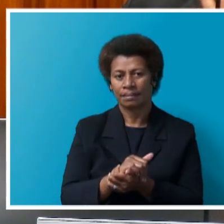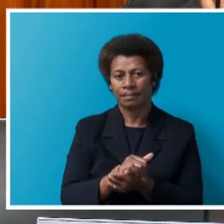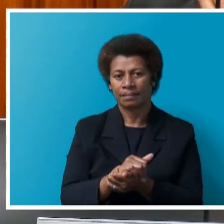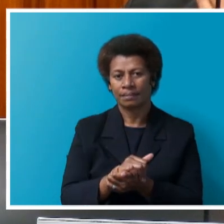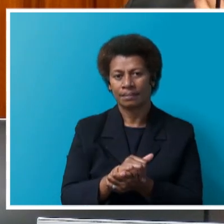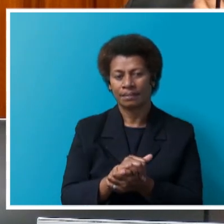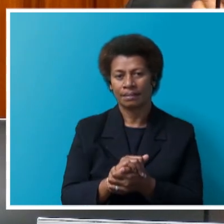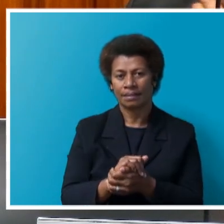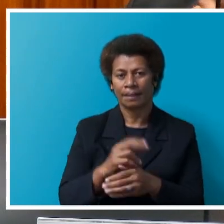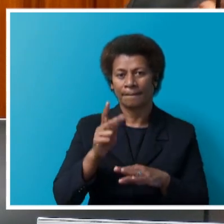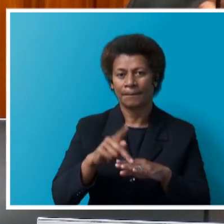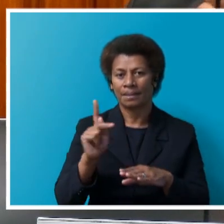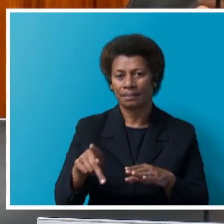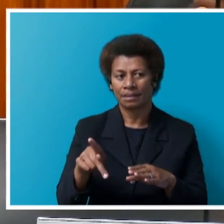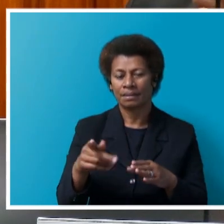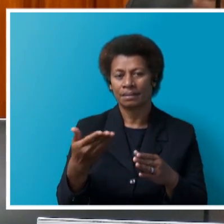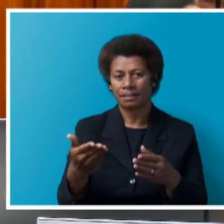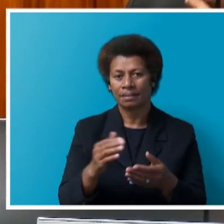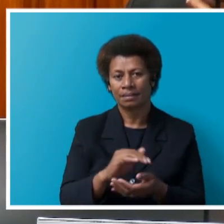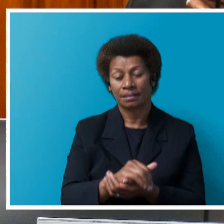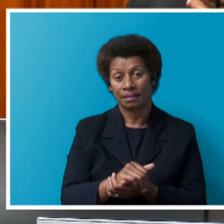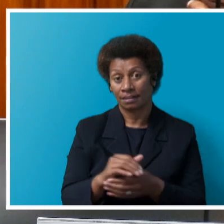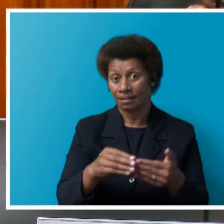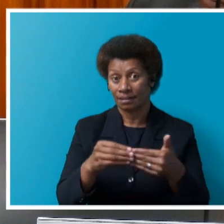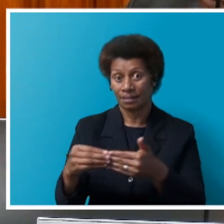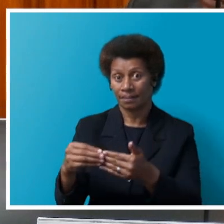parliamentary delegation that has been led by the Honourable Rina Sharma